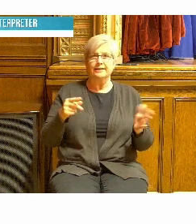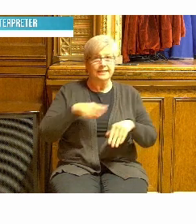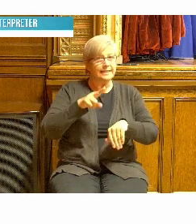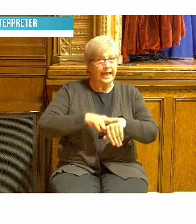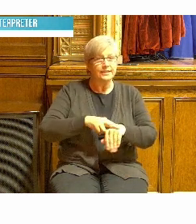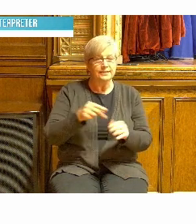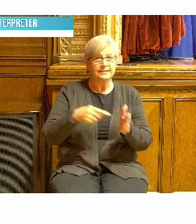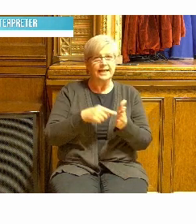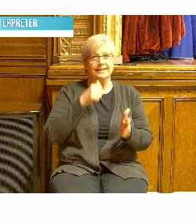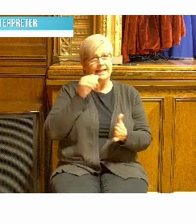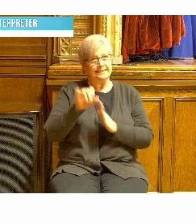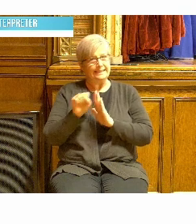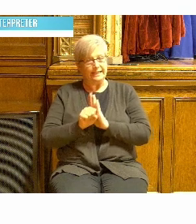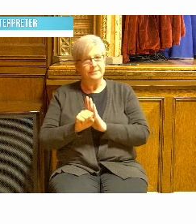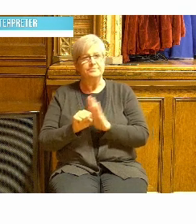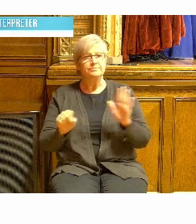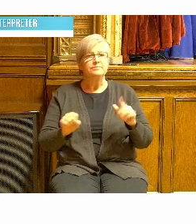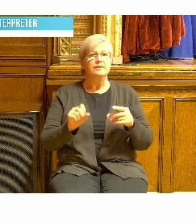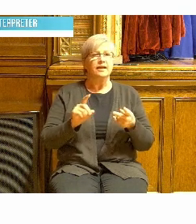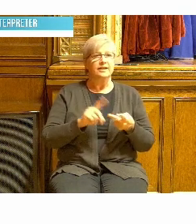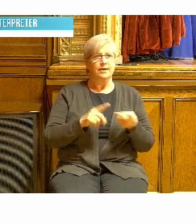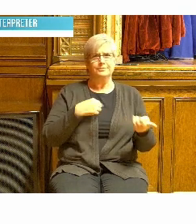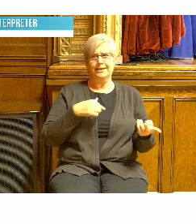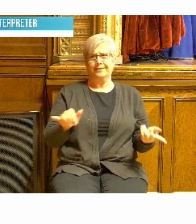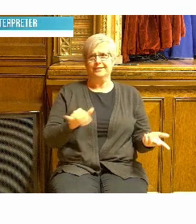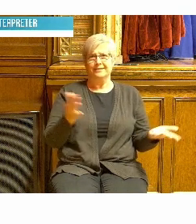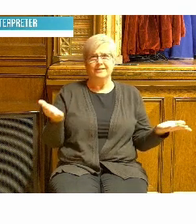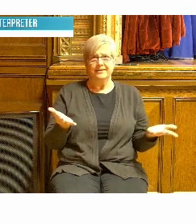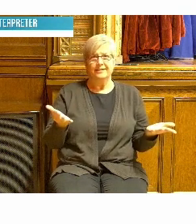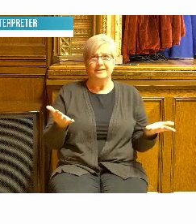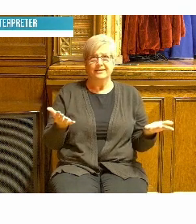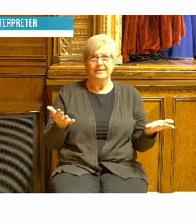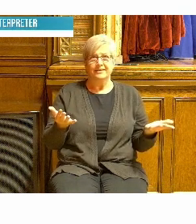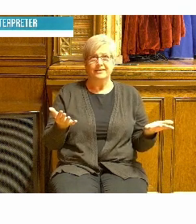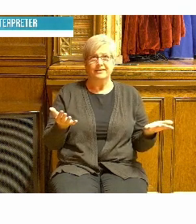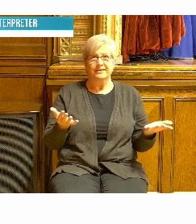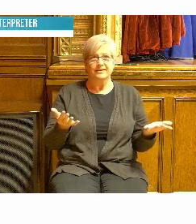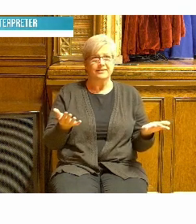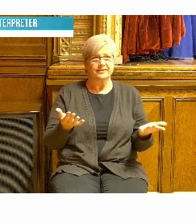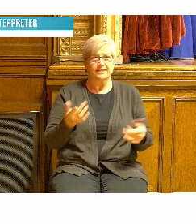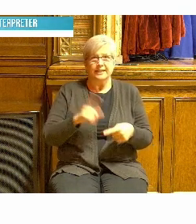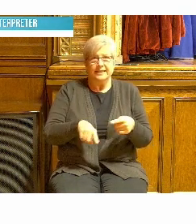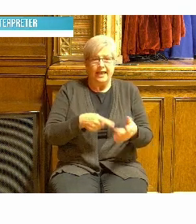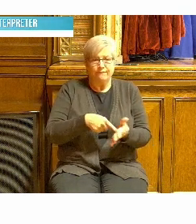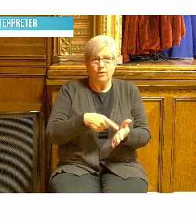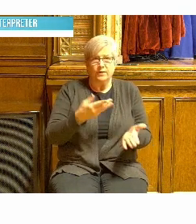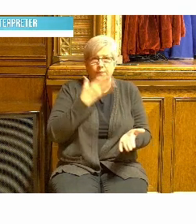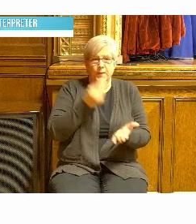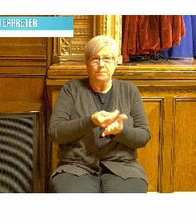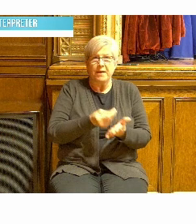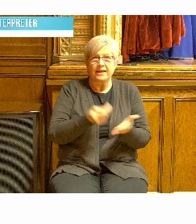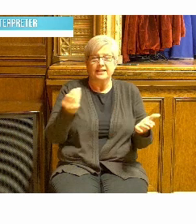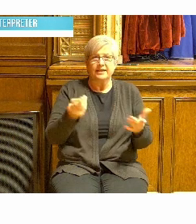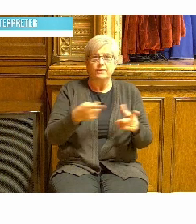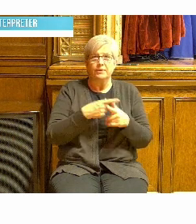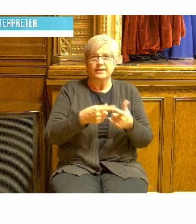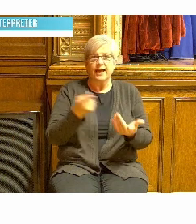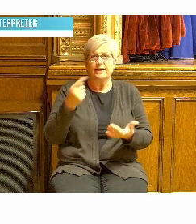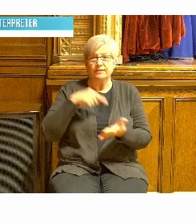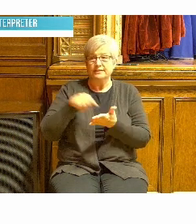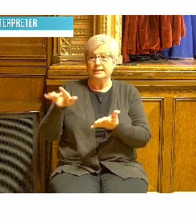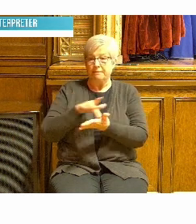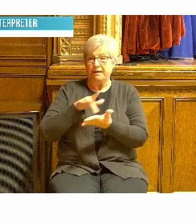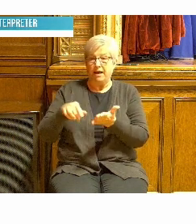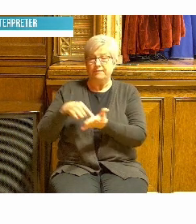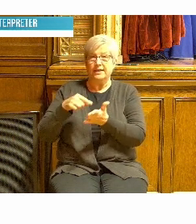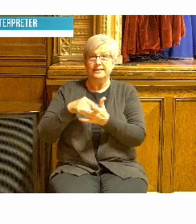national, not state. And I was like, it's going to be too much money. We got to get rid of the debt. We're going to